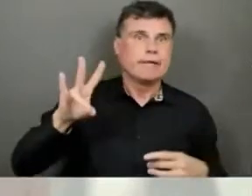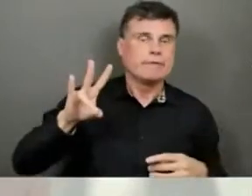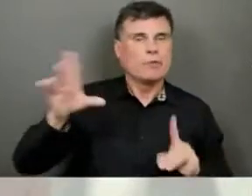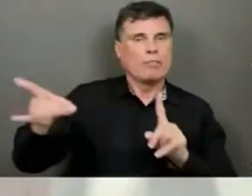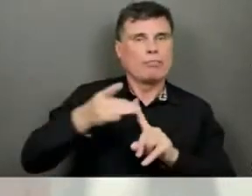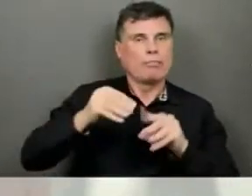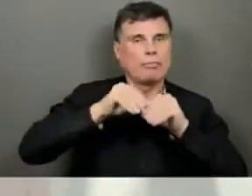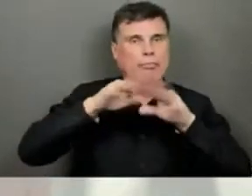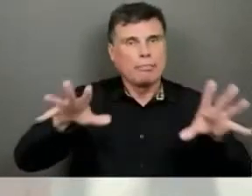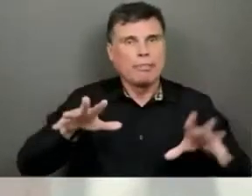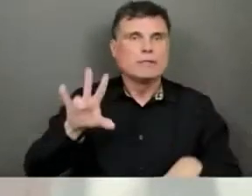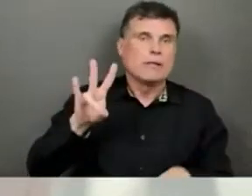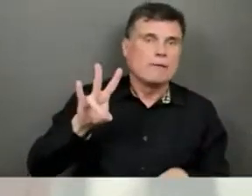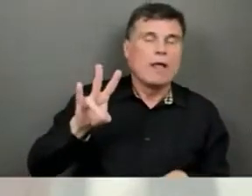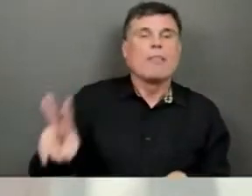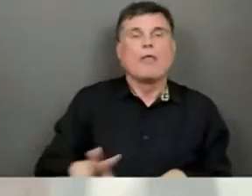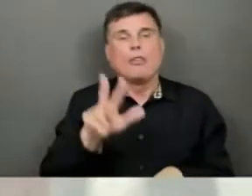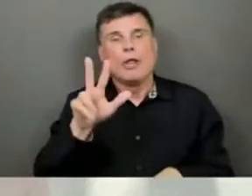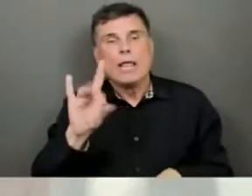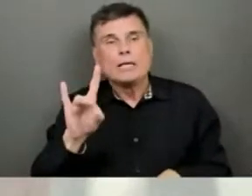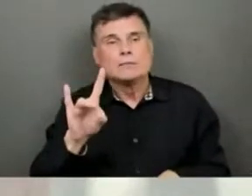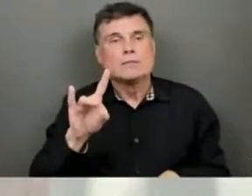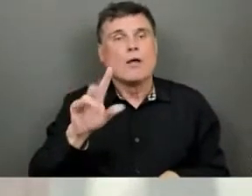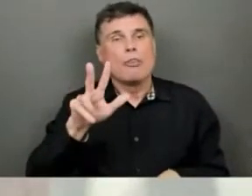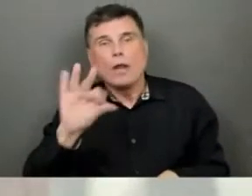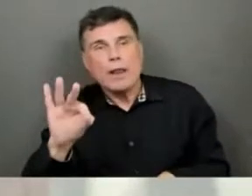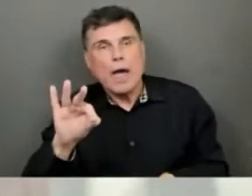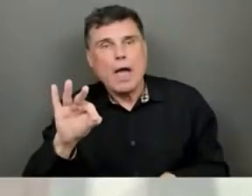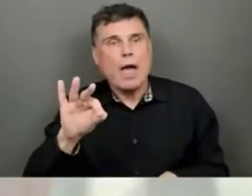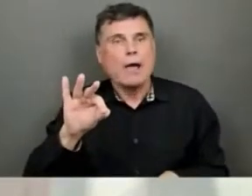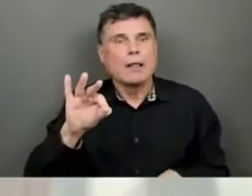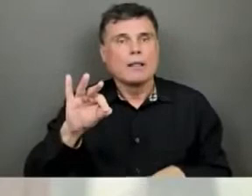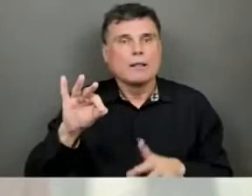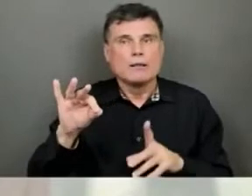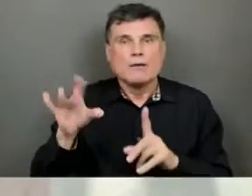39 positive cases in the province. I guess as you turn your mind